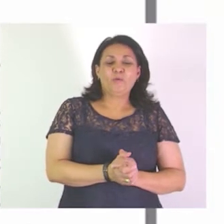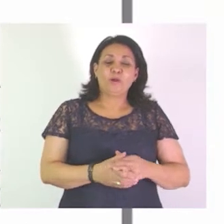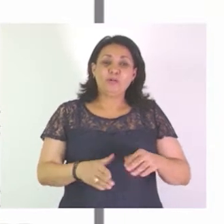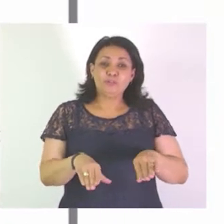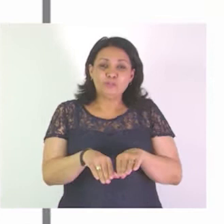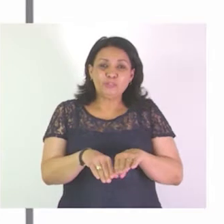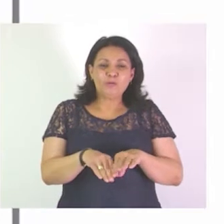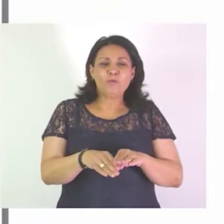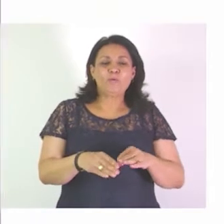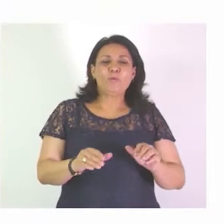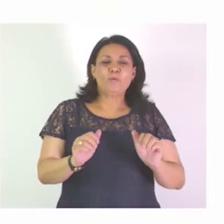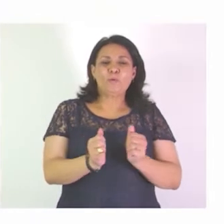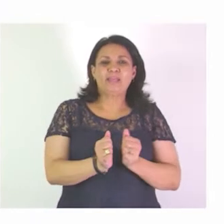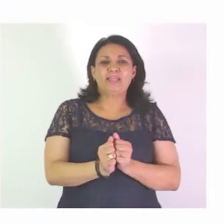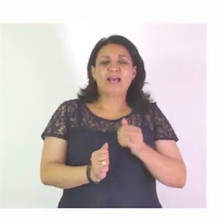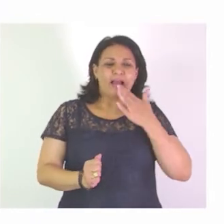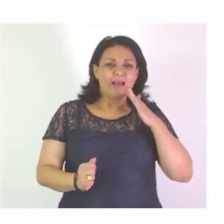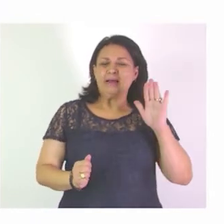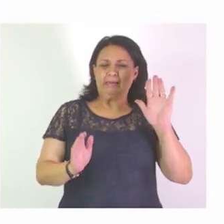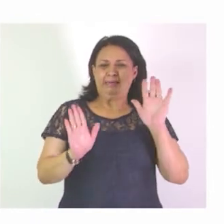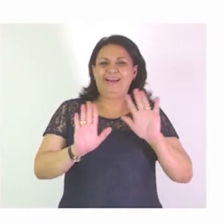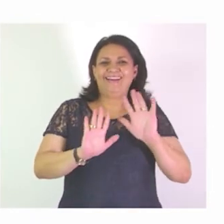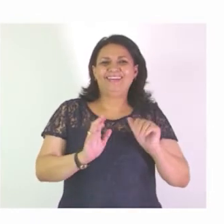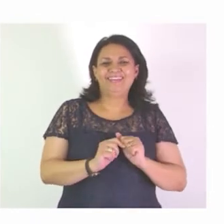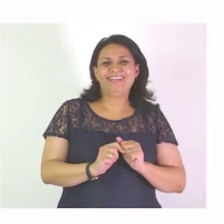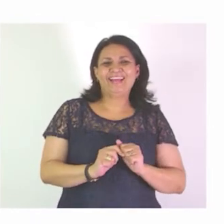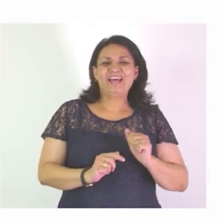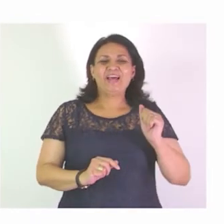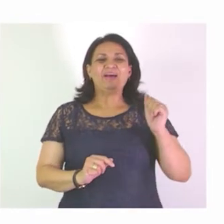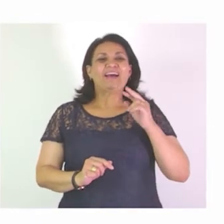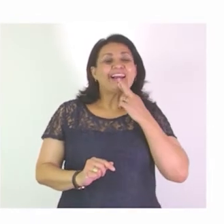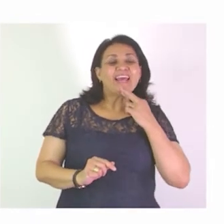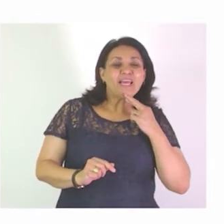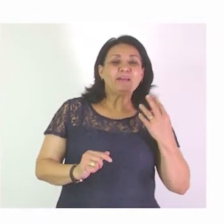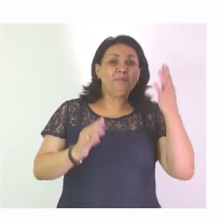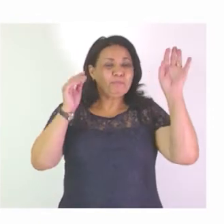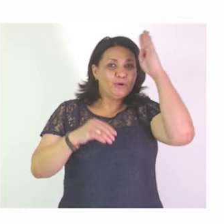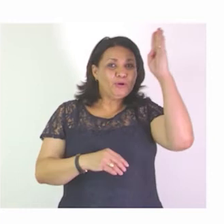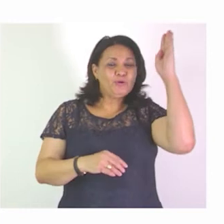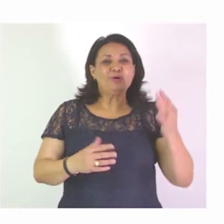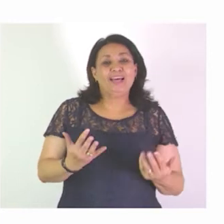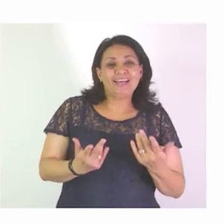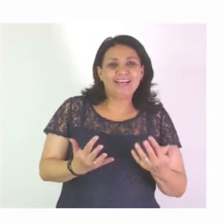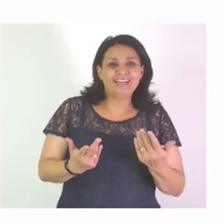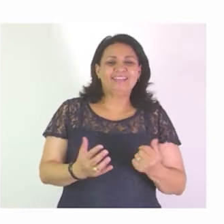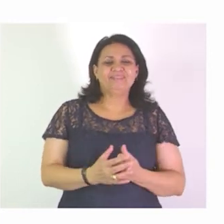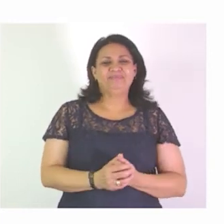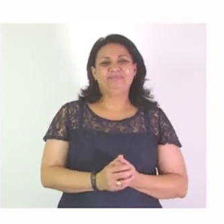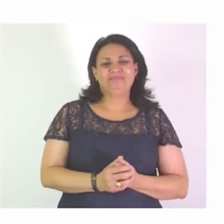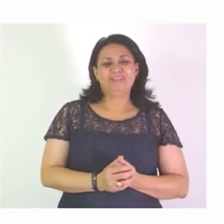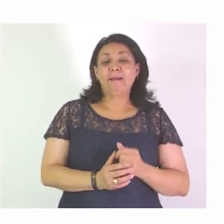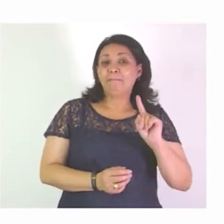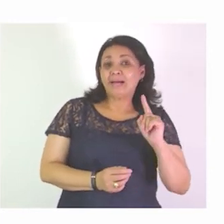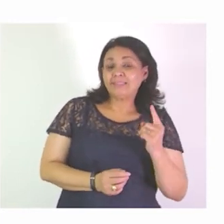You can use any color, blue, red, green, any one color, and you're going to start.